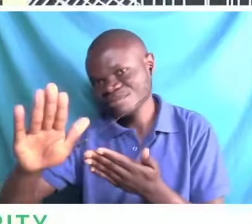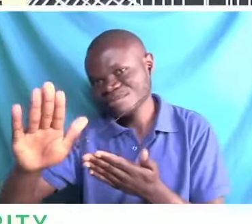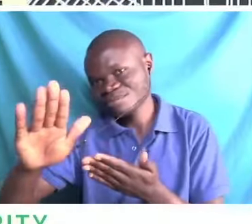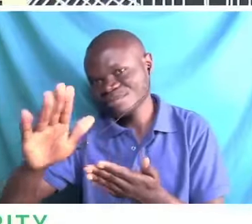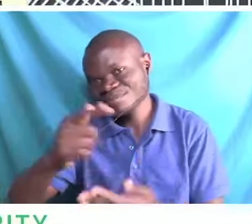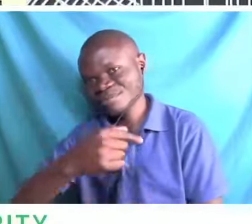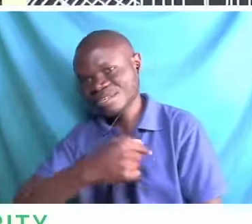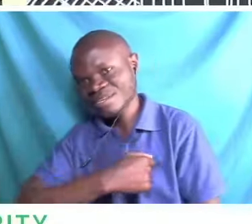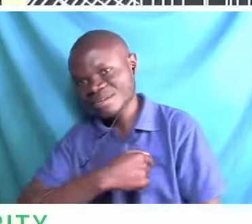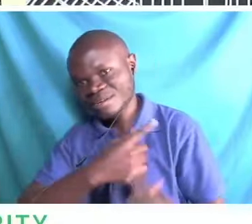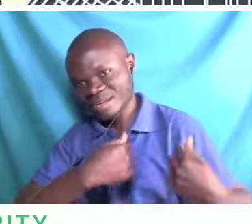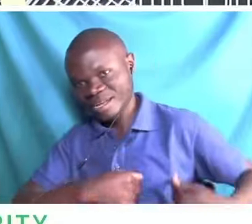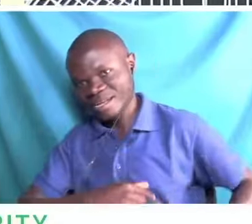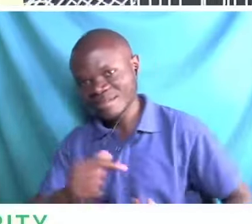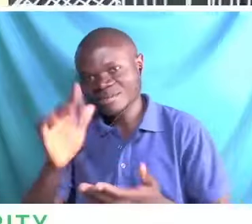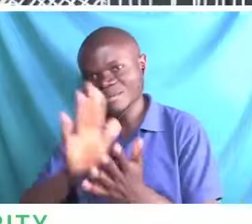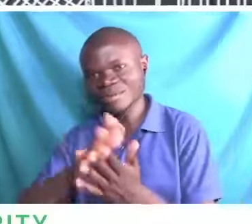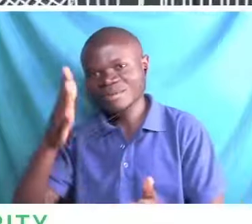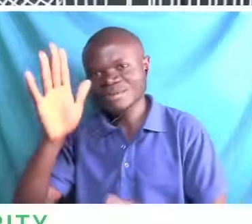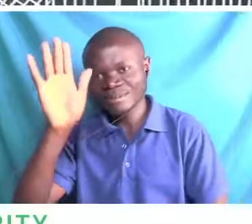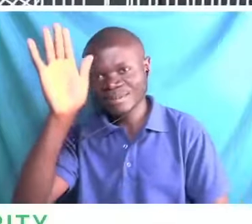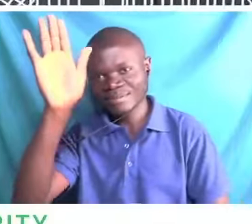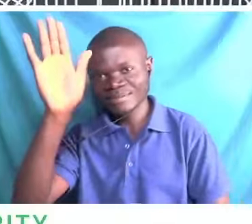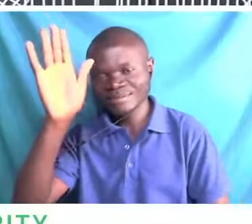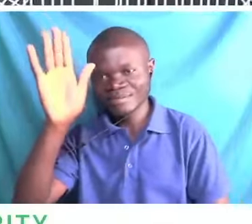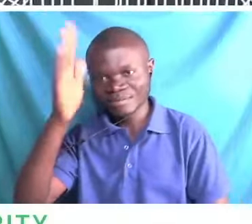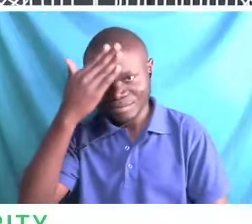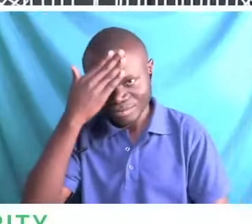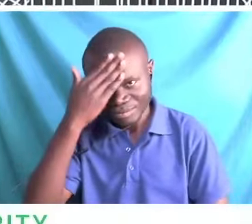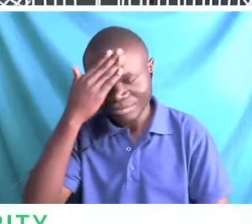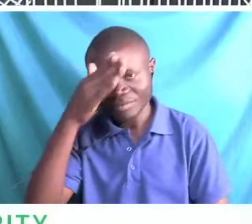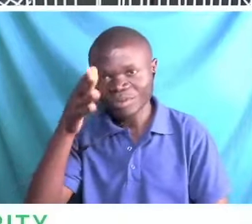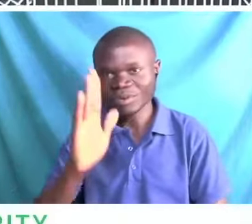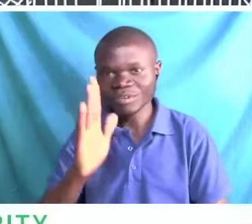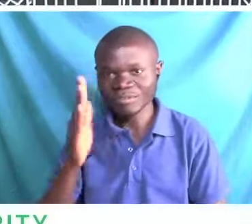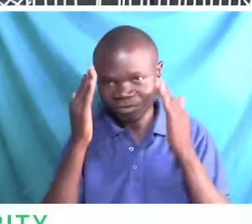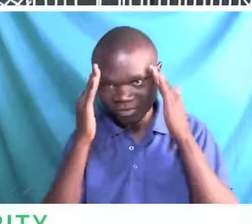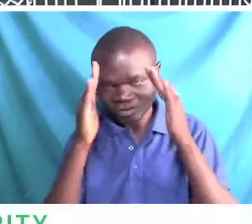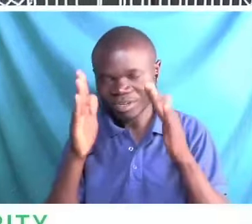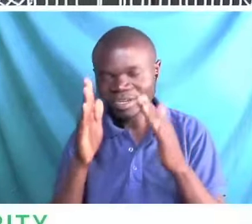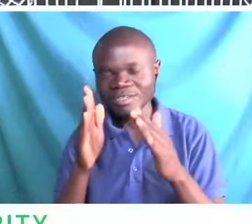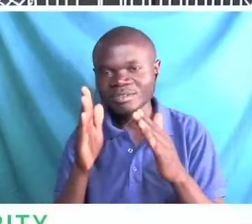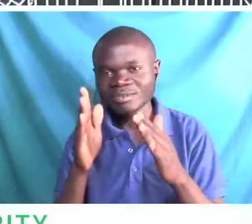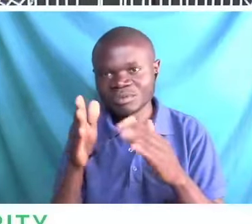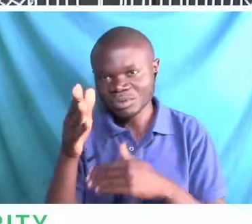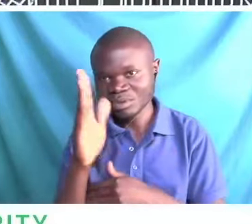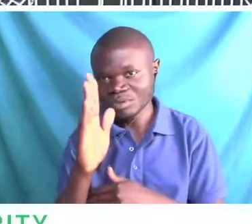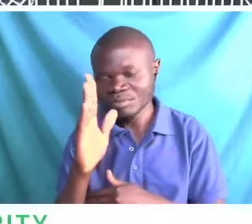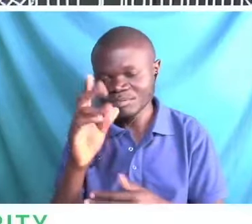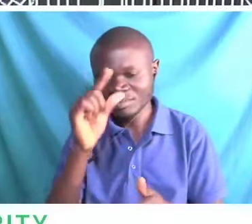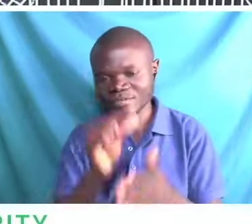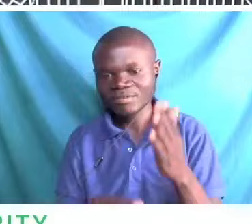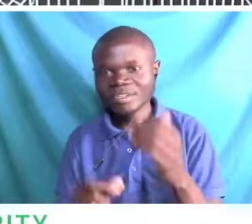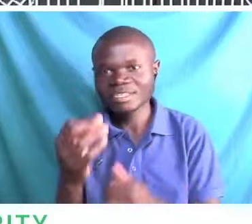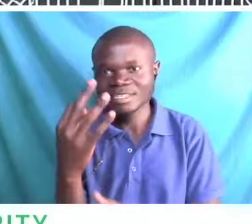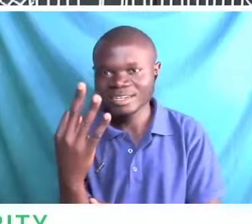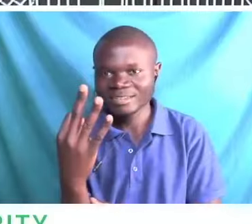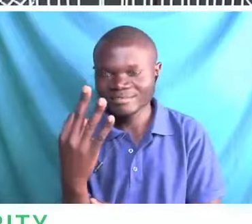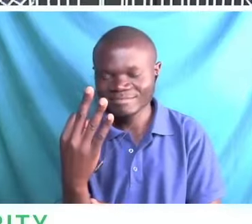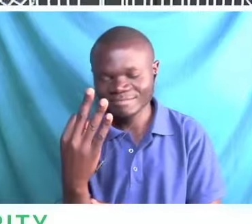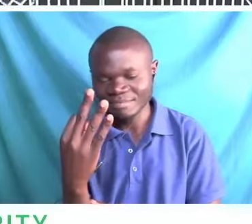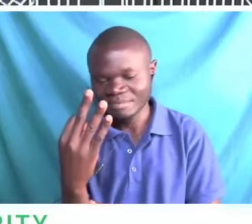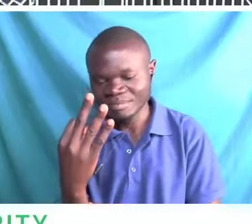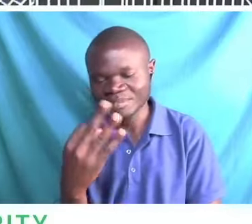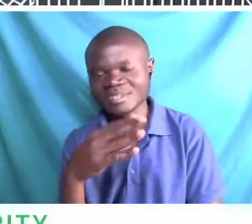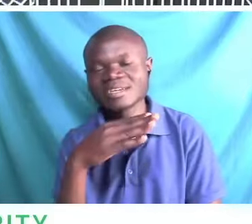God, and you're focused to God's assignment for you. Verse 3 says, for you died and